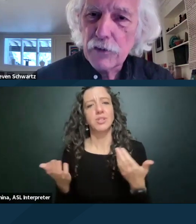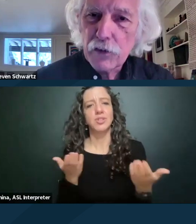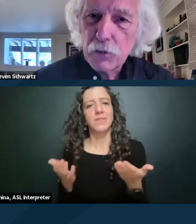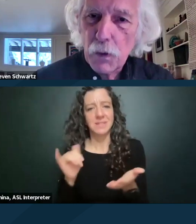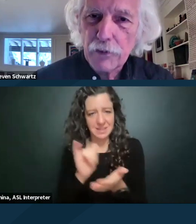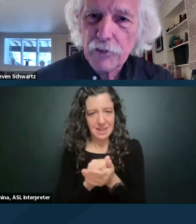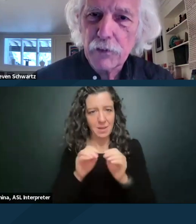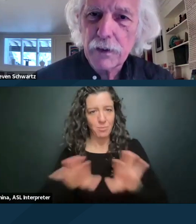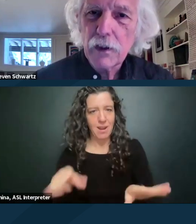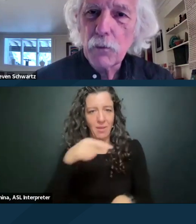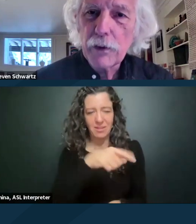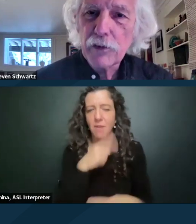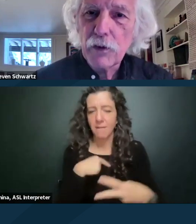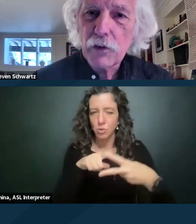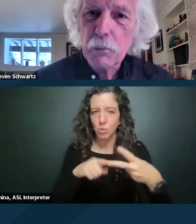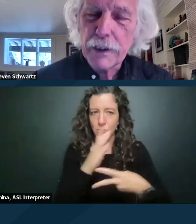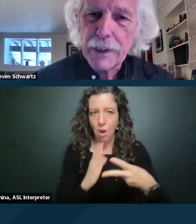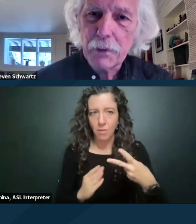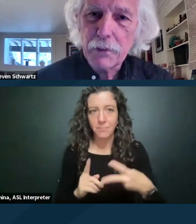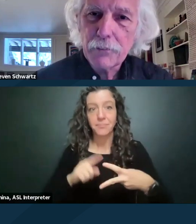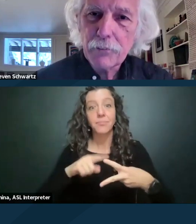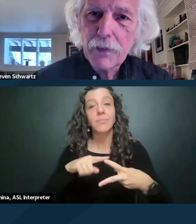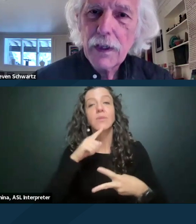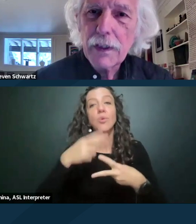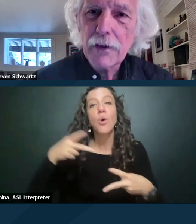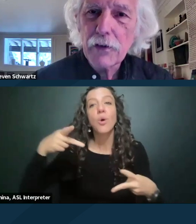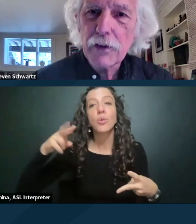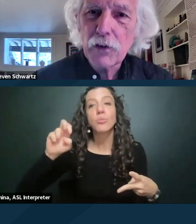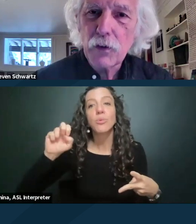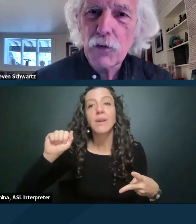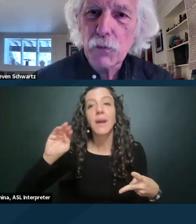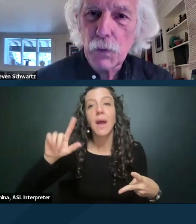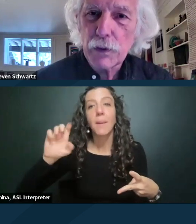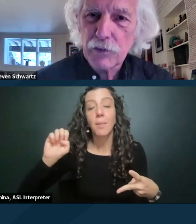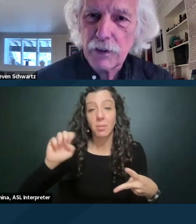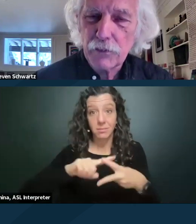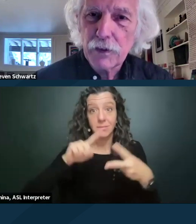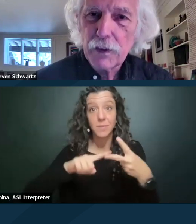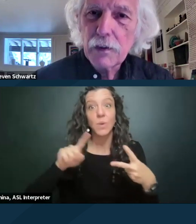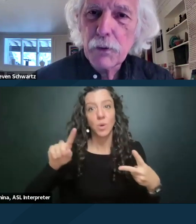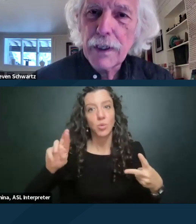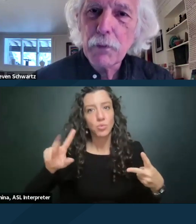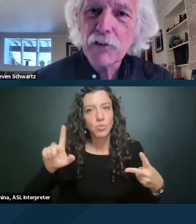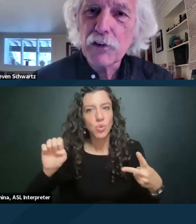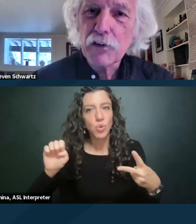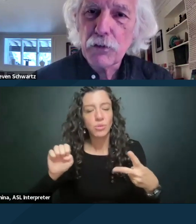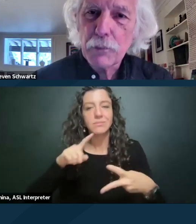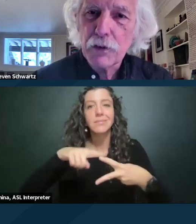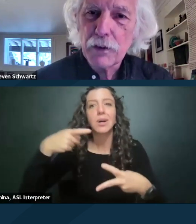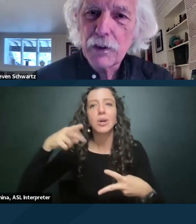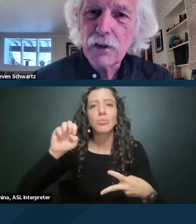rule. There's two parts to it. One is called the preamble, and the other is called the rule itself. The preamble